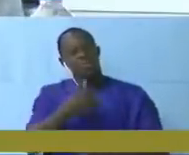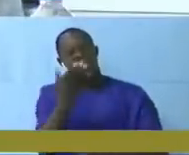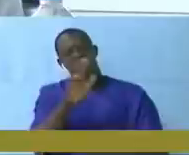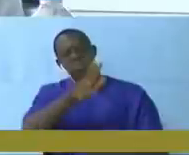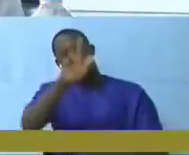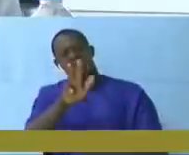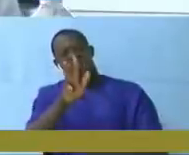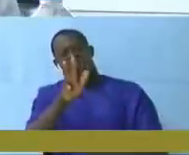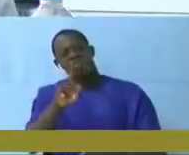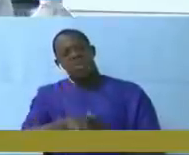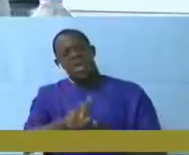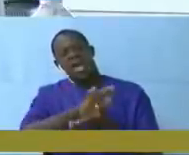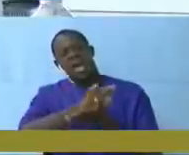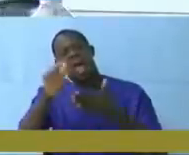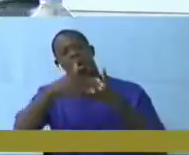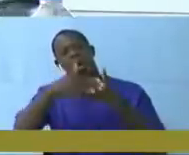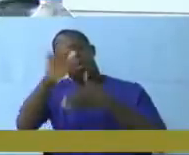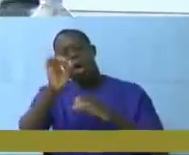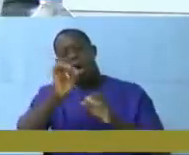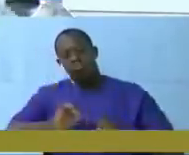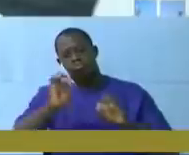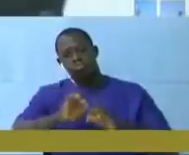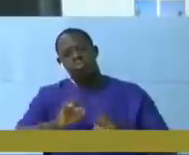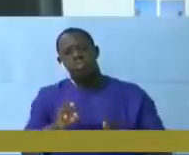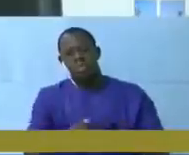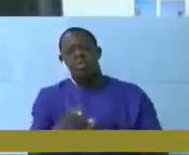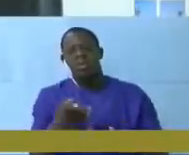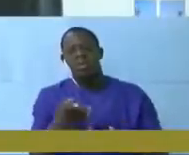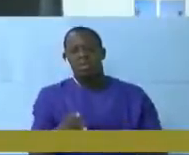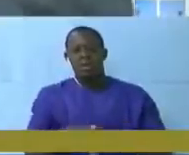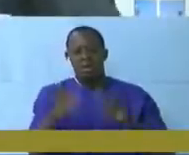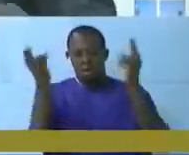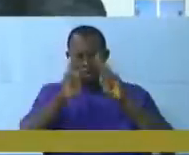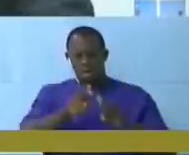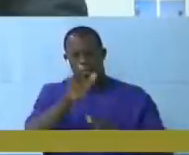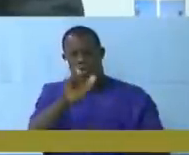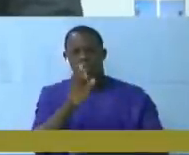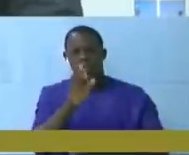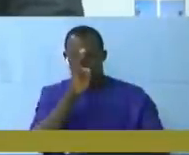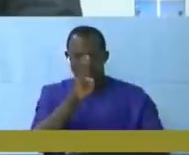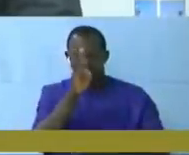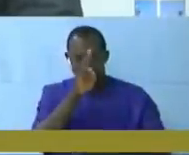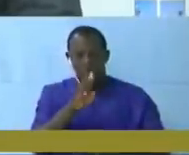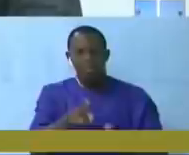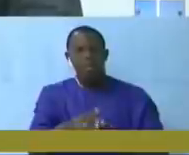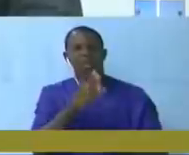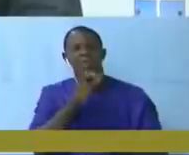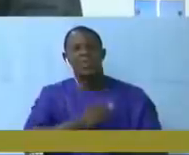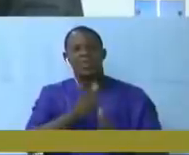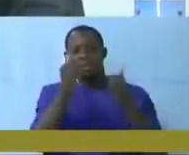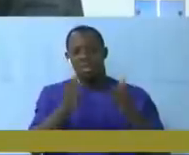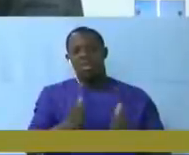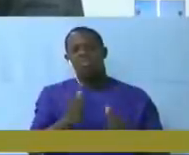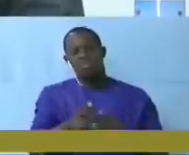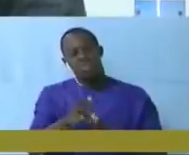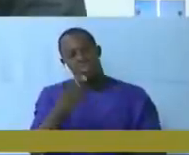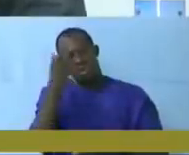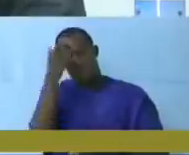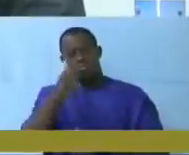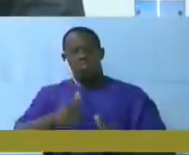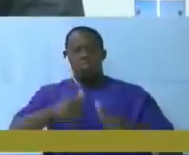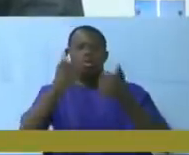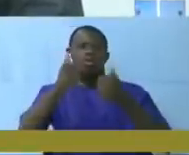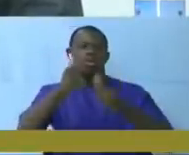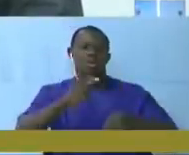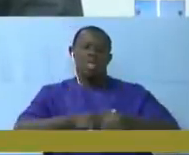I am making some effort here. Mr. Chair, perhaps this is a good time to